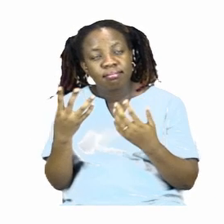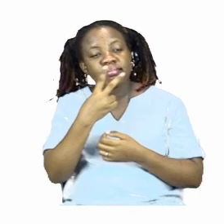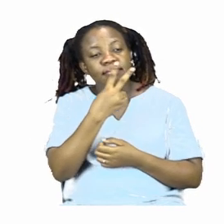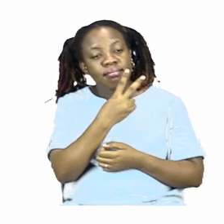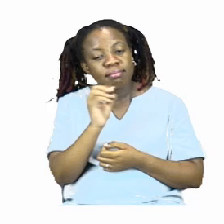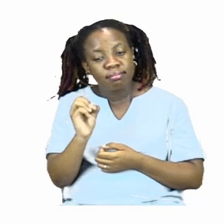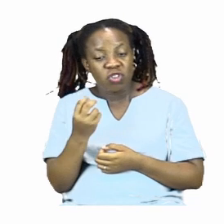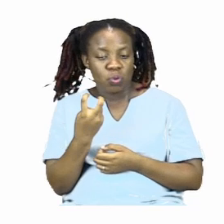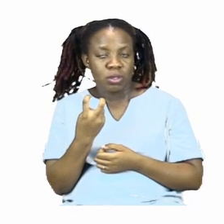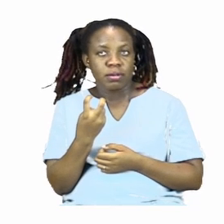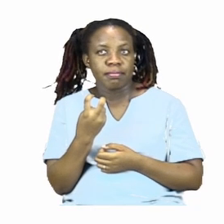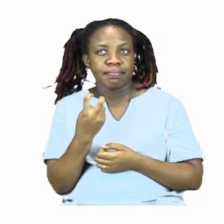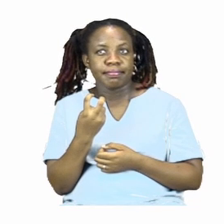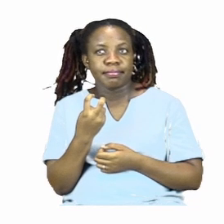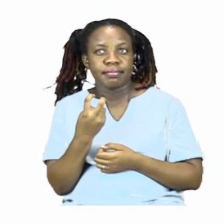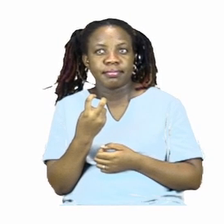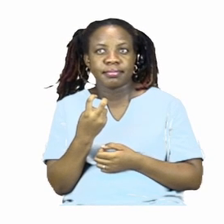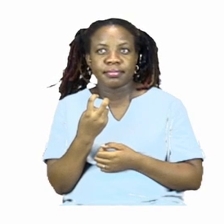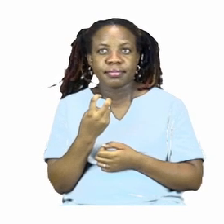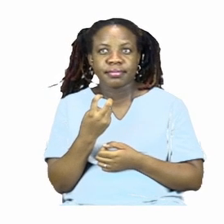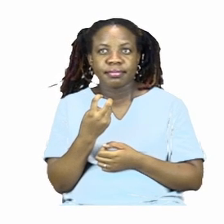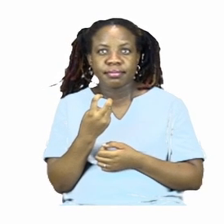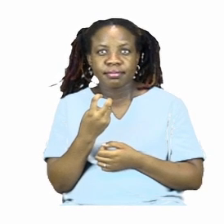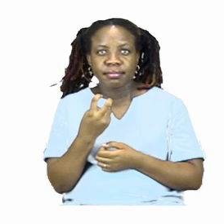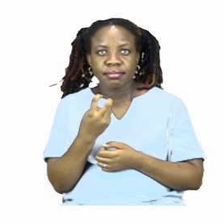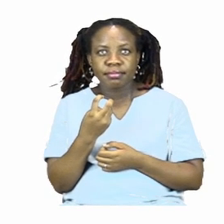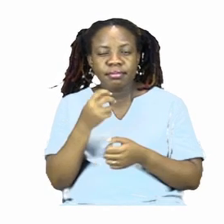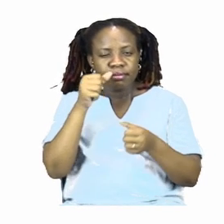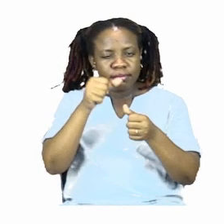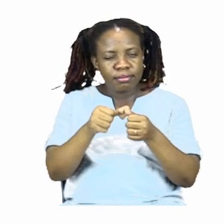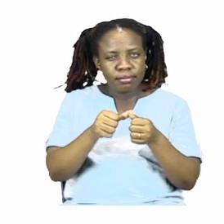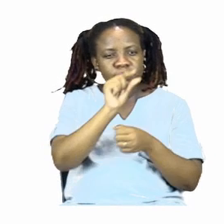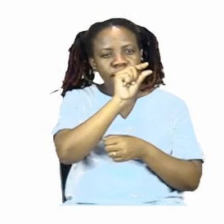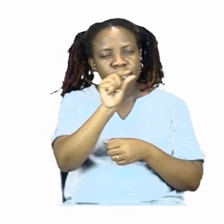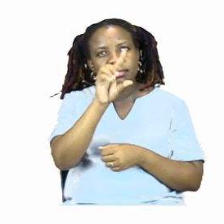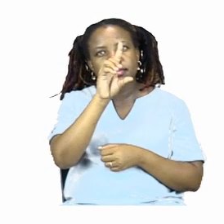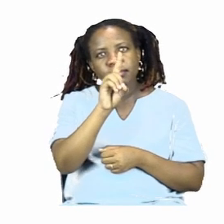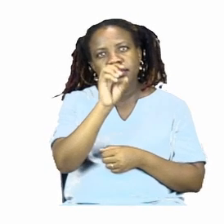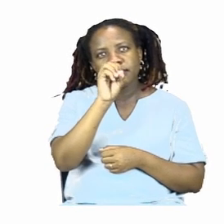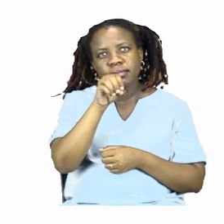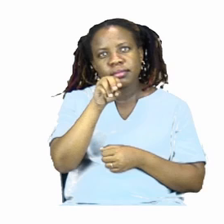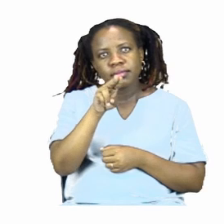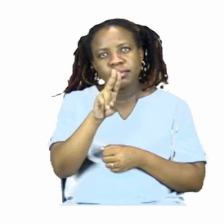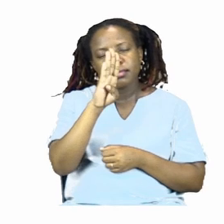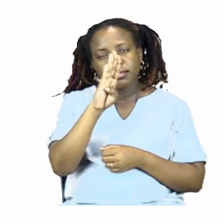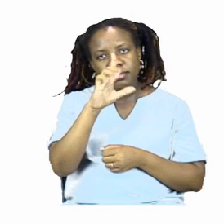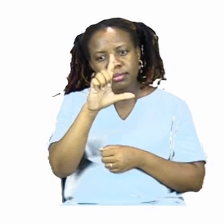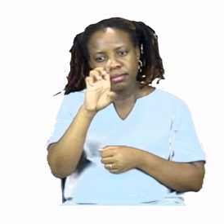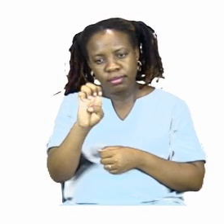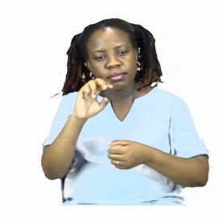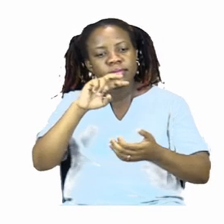have 20. Now remember, boys and girls, when we say double, it means you add the exact